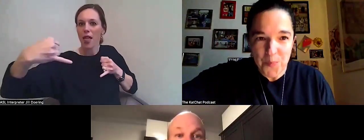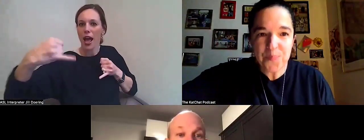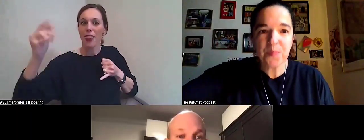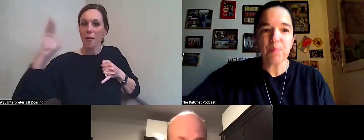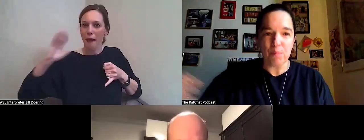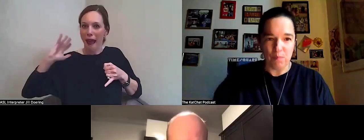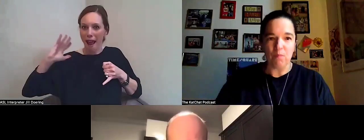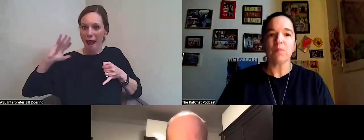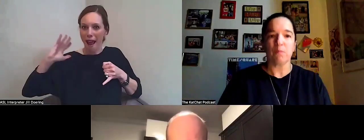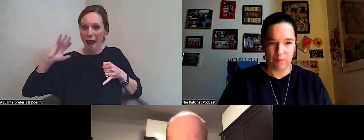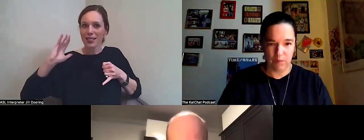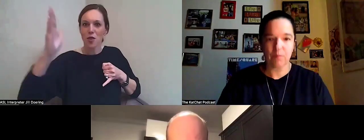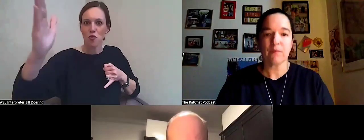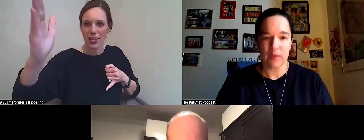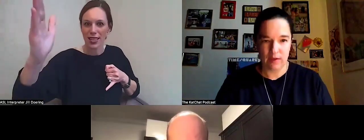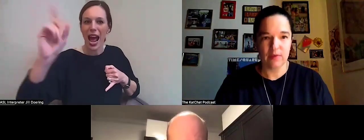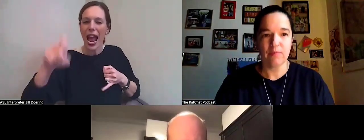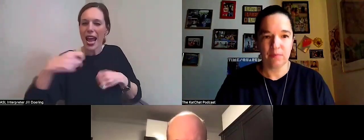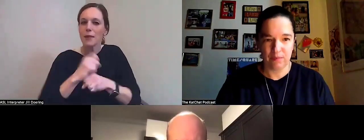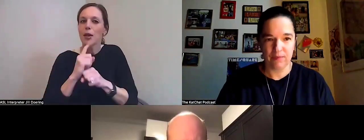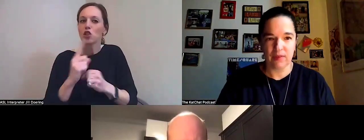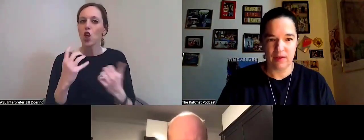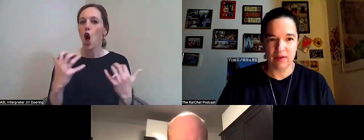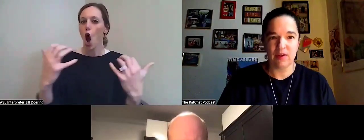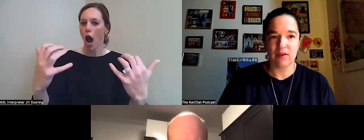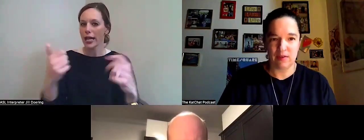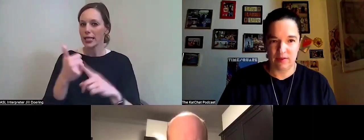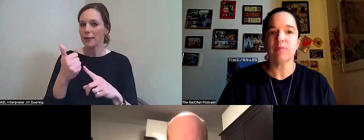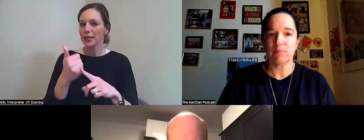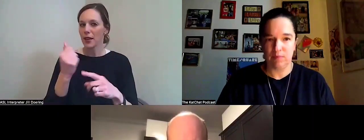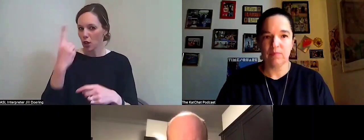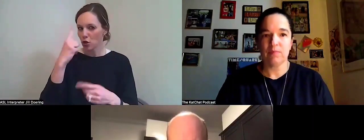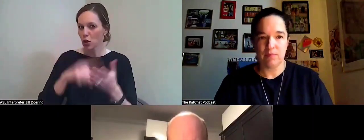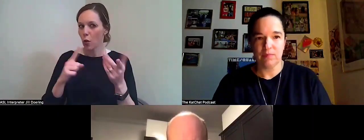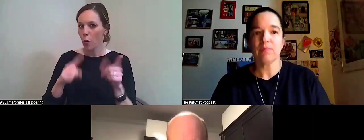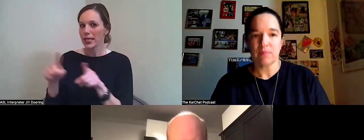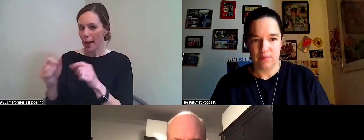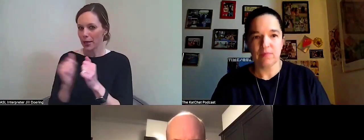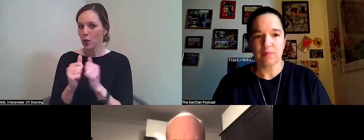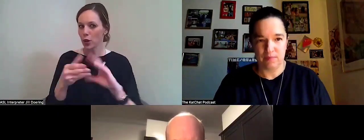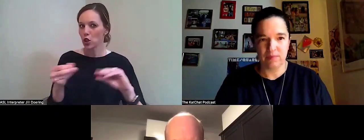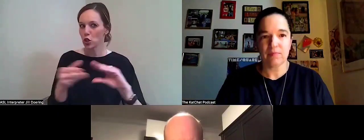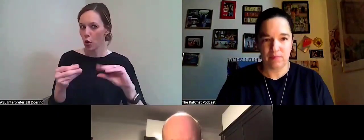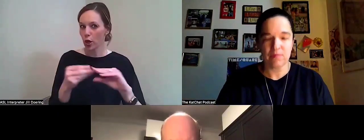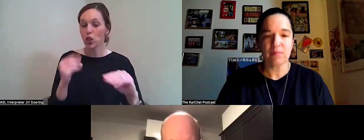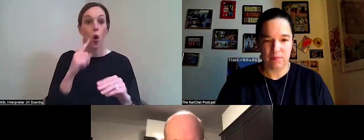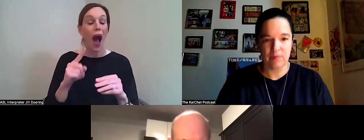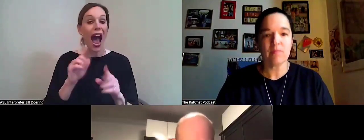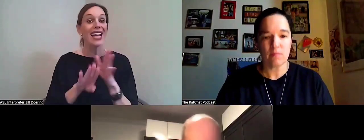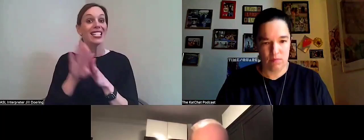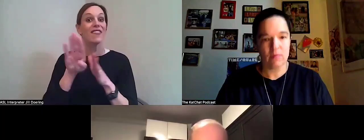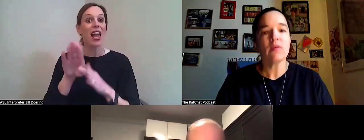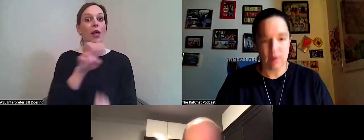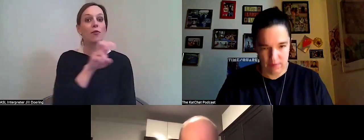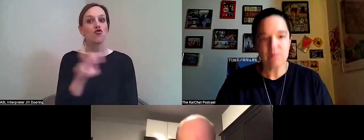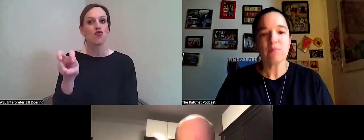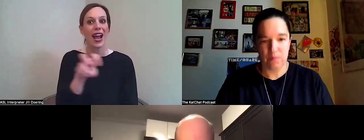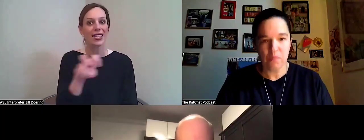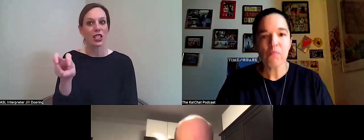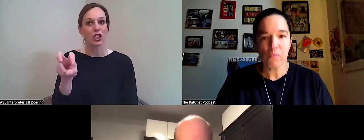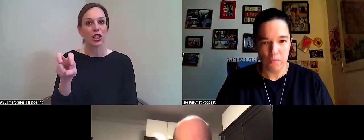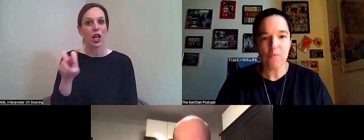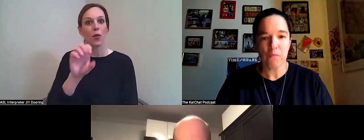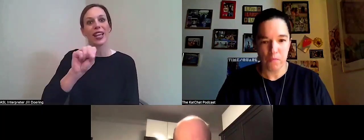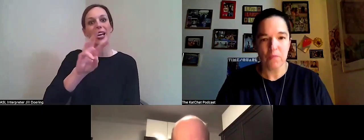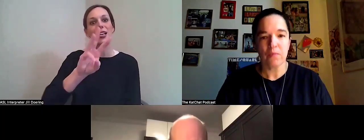audience understood what was happening. So I developed transitions that would swish pan